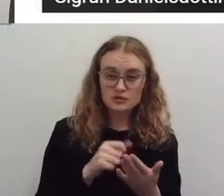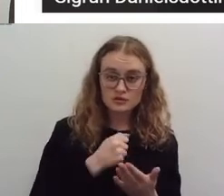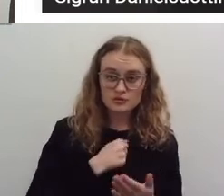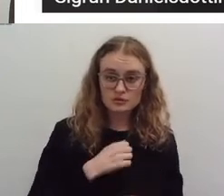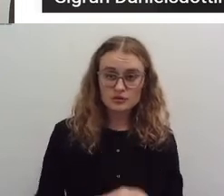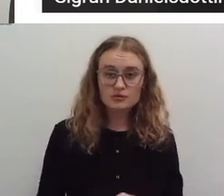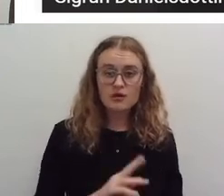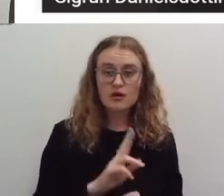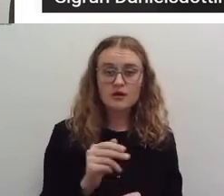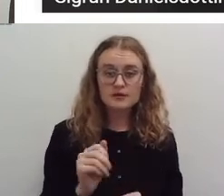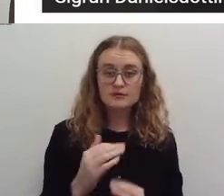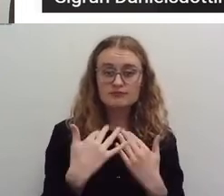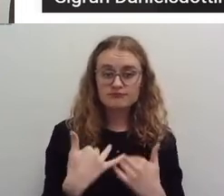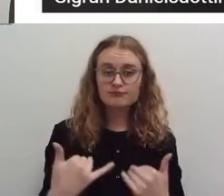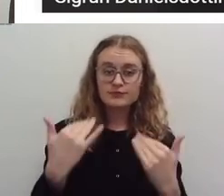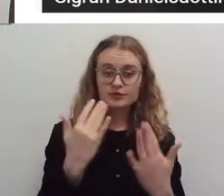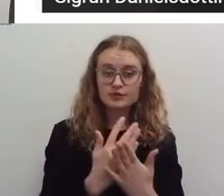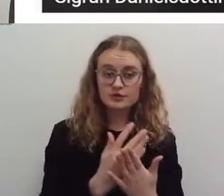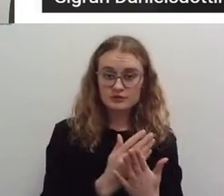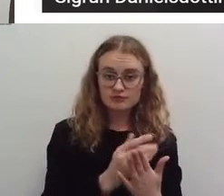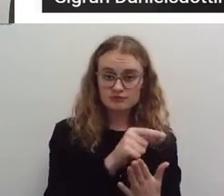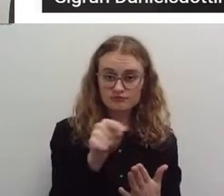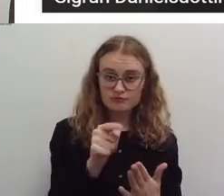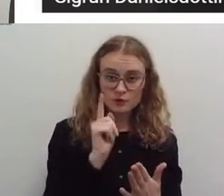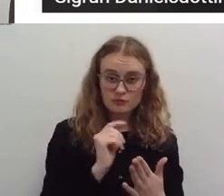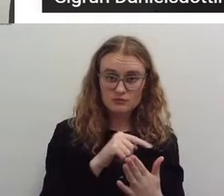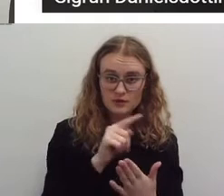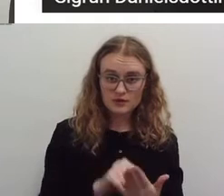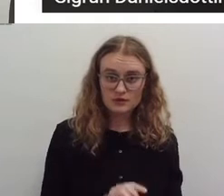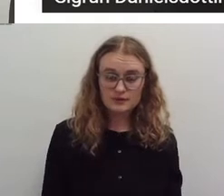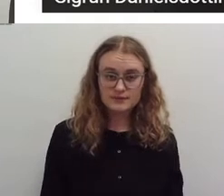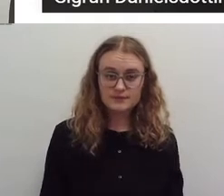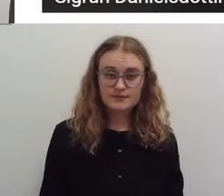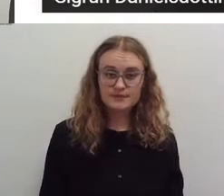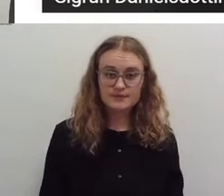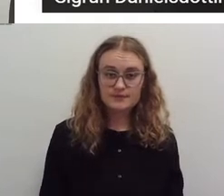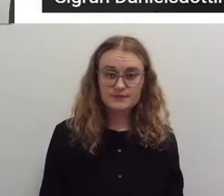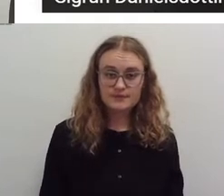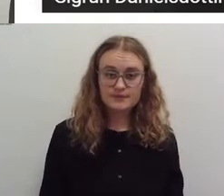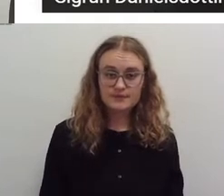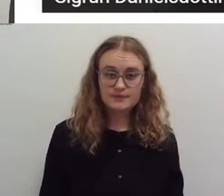does earmarked parental leave for fathers benefit the child's well-being?